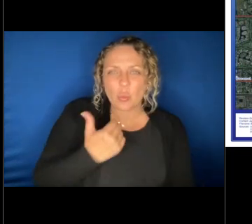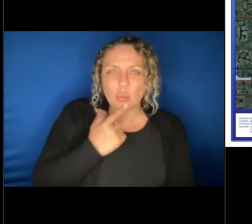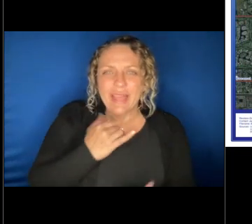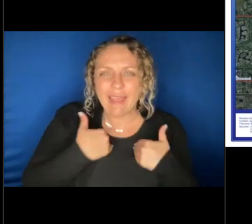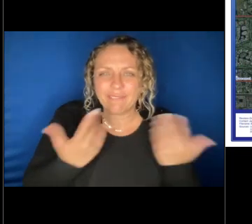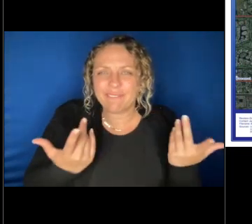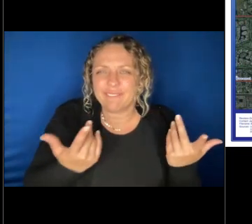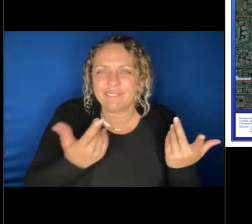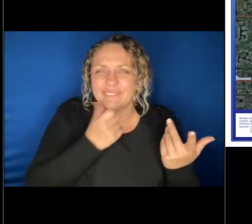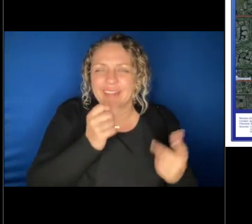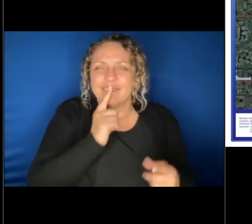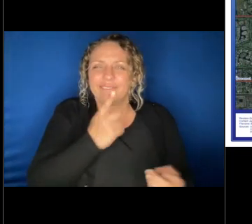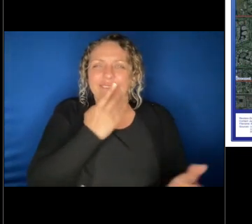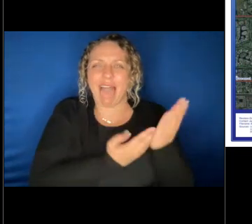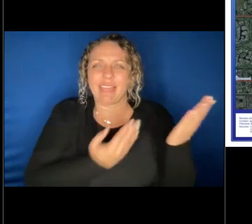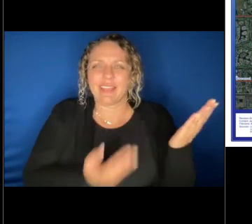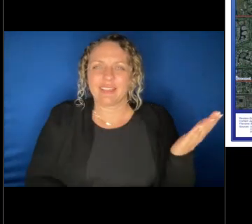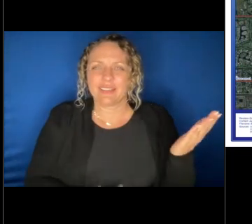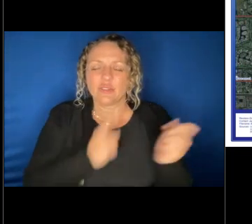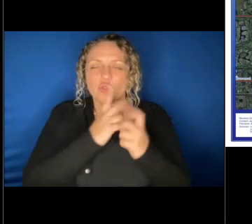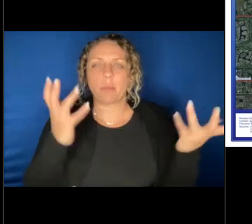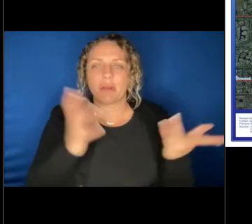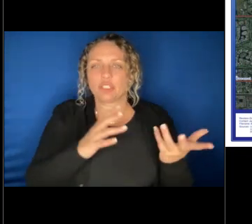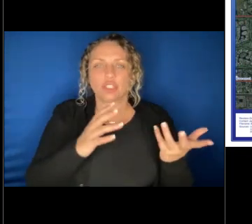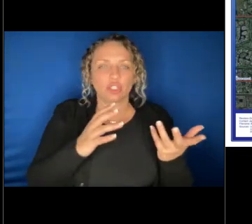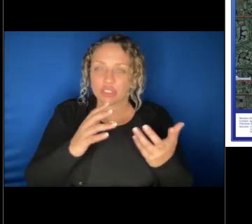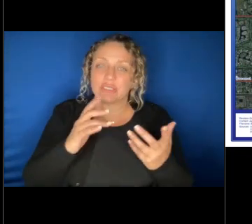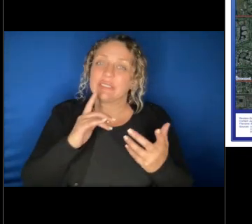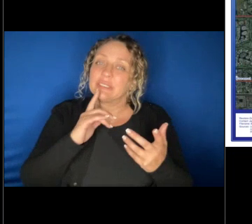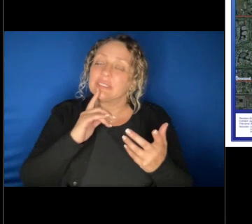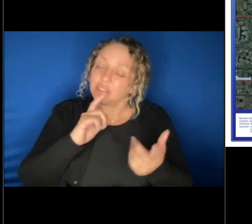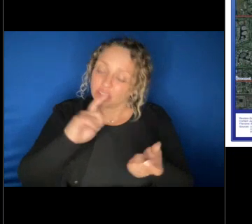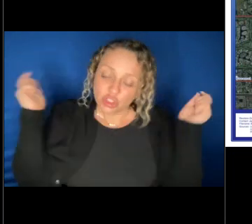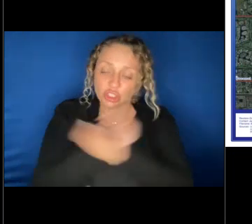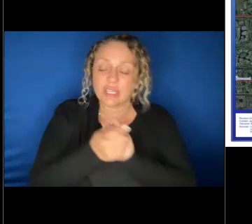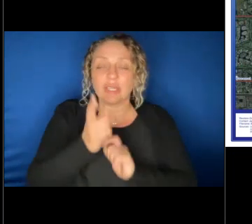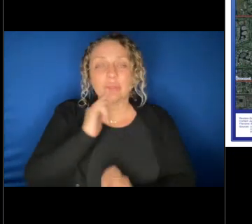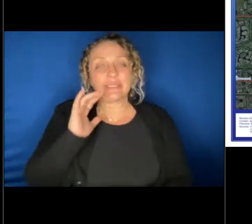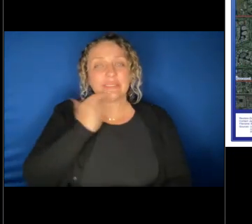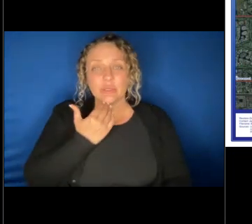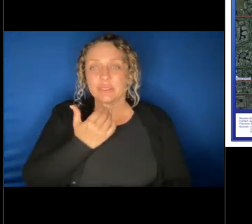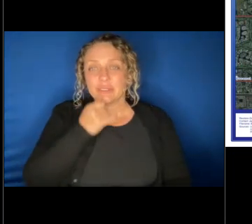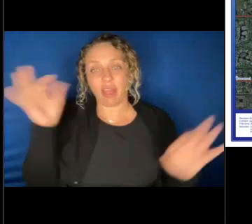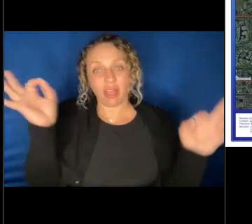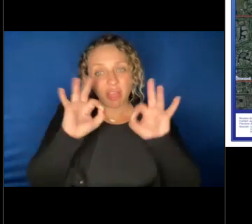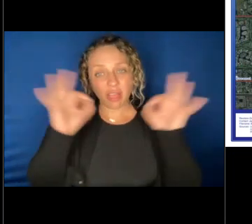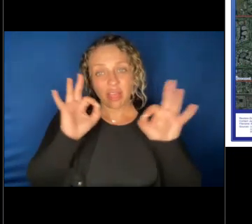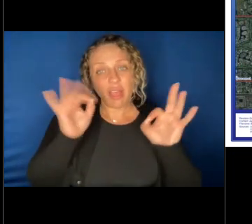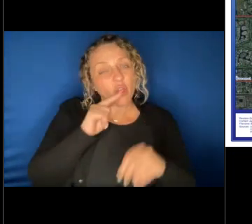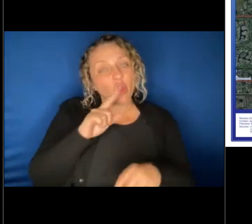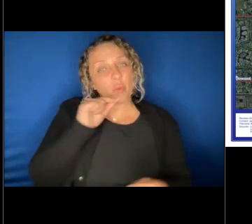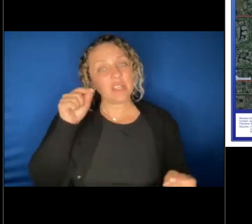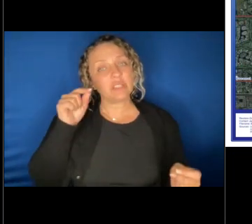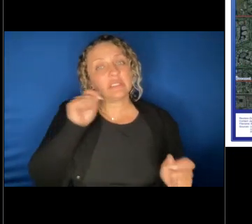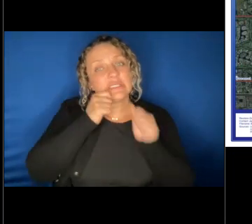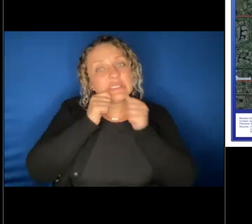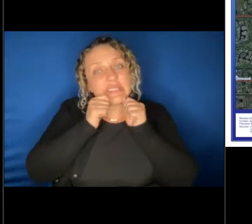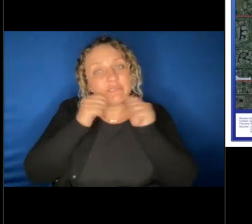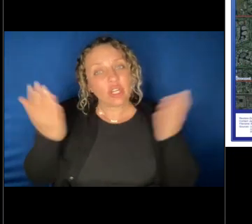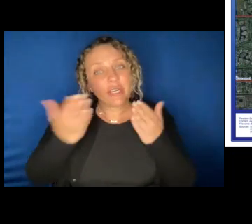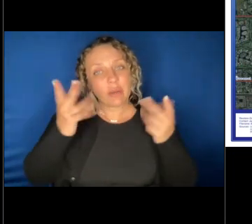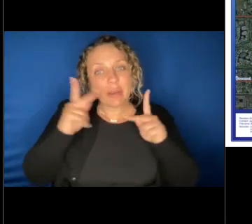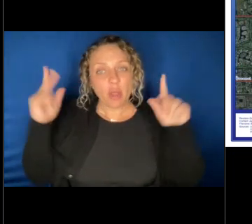mean, there's too much play in this and it's too drastic of a change and it could be detrimental to our city. You know, we got people coming in